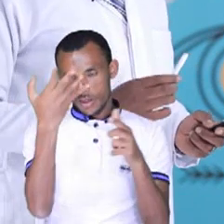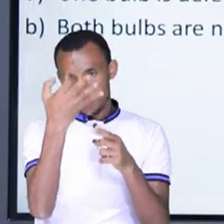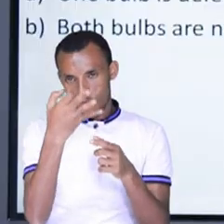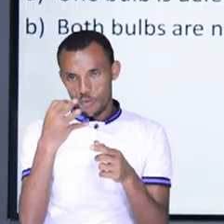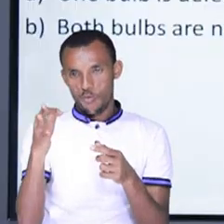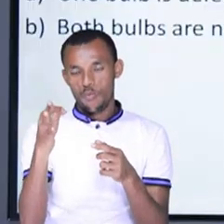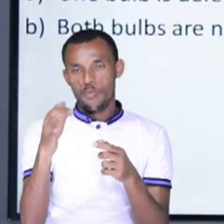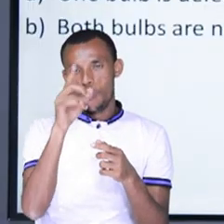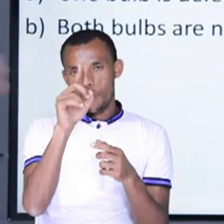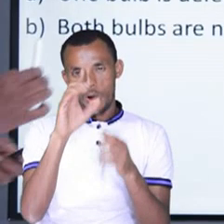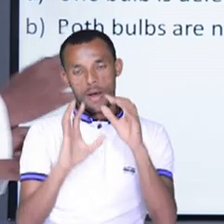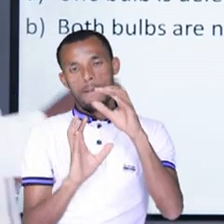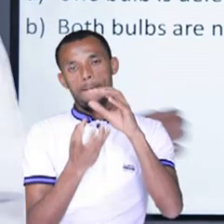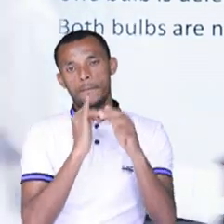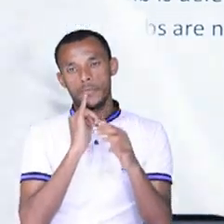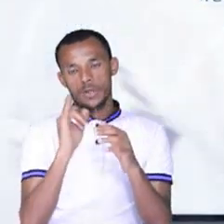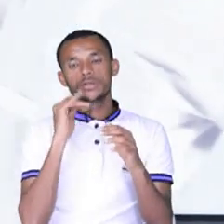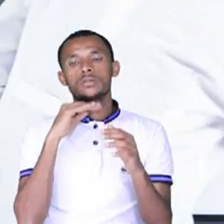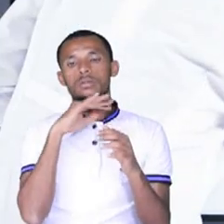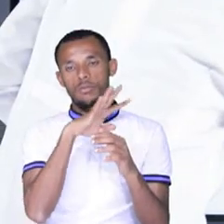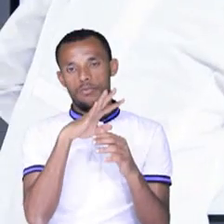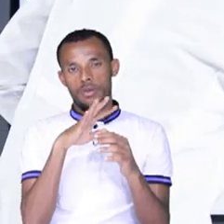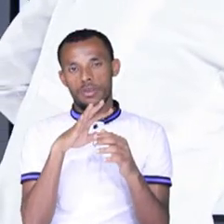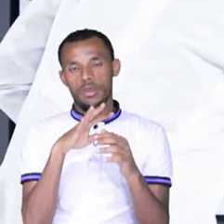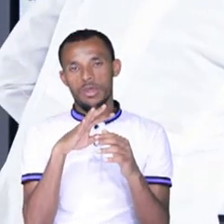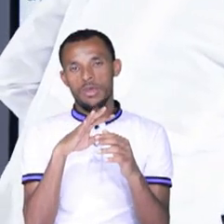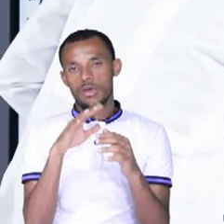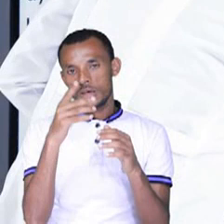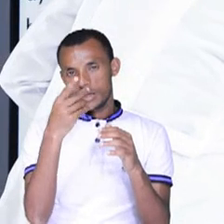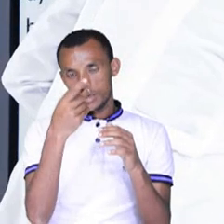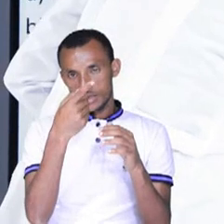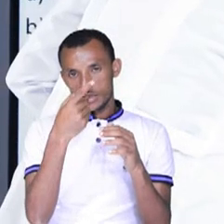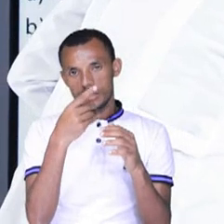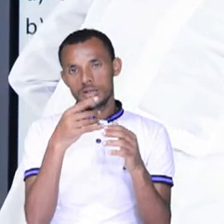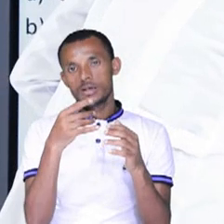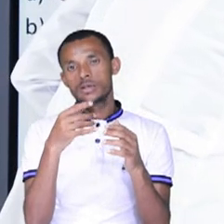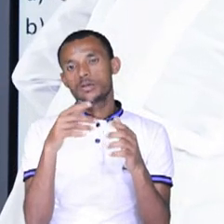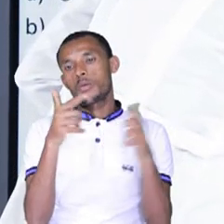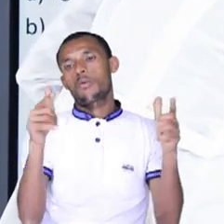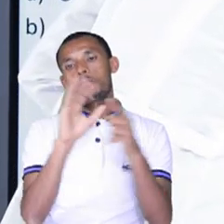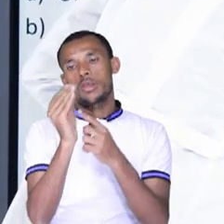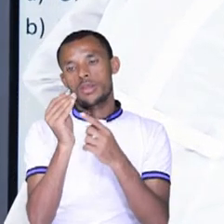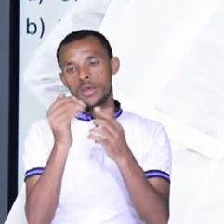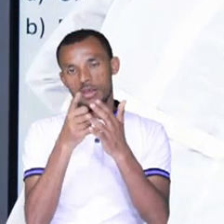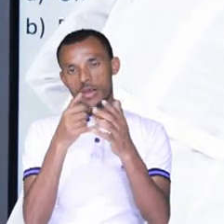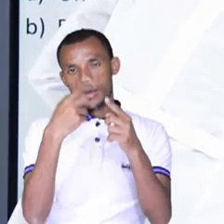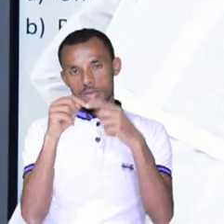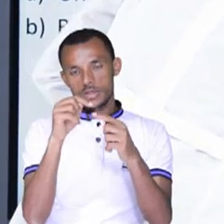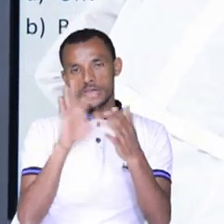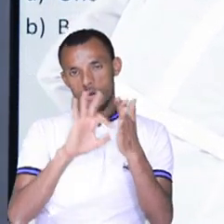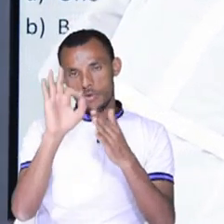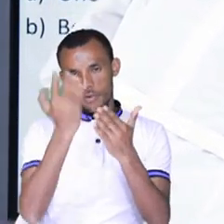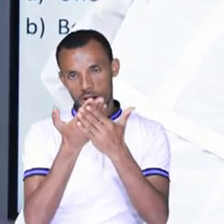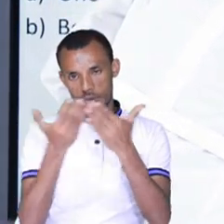of one bulb is defective. Now, the probability of an event it comes, which was equal to number